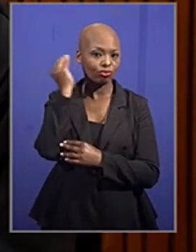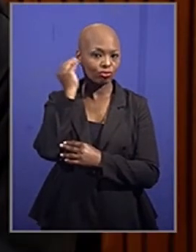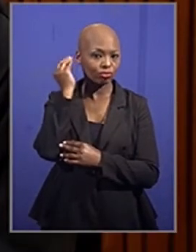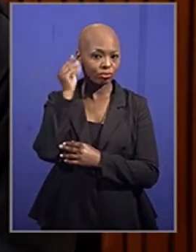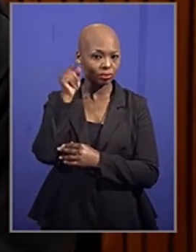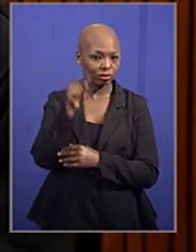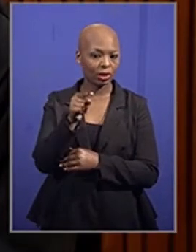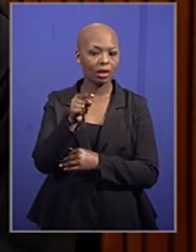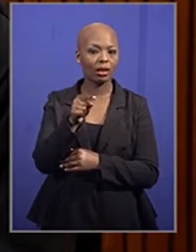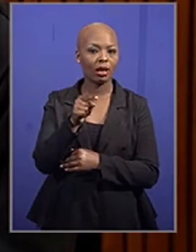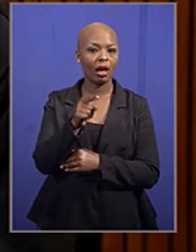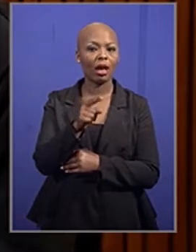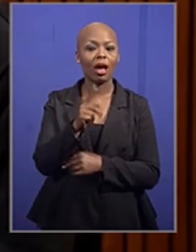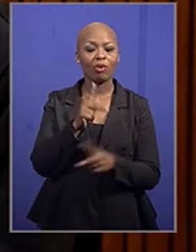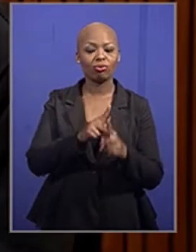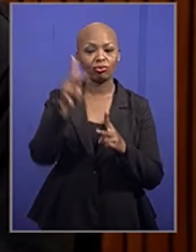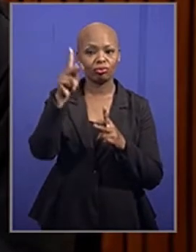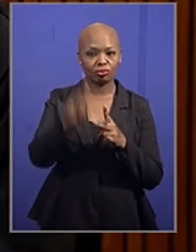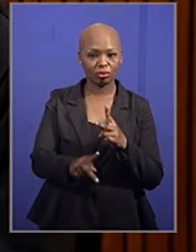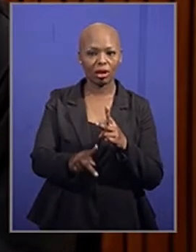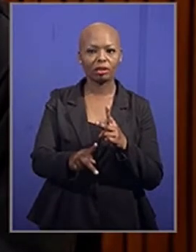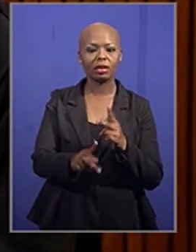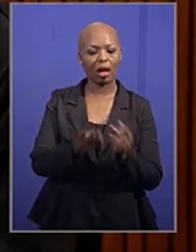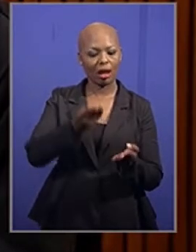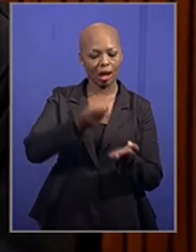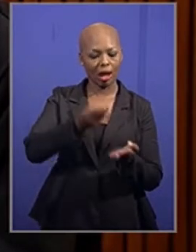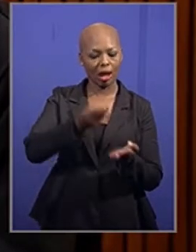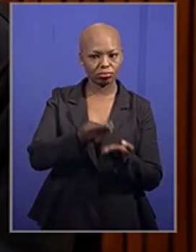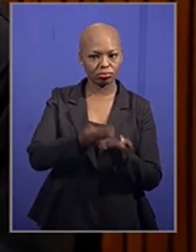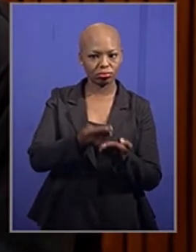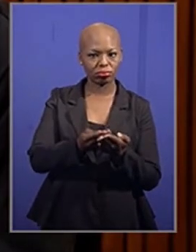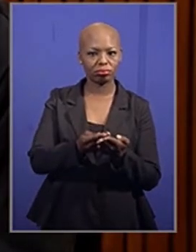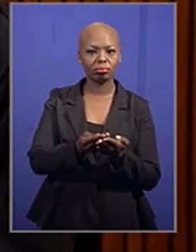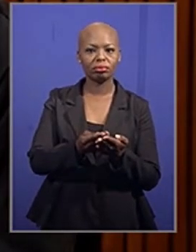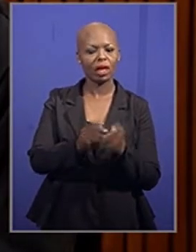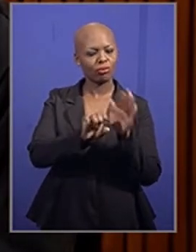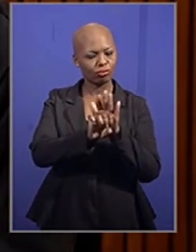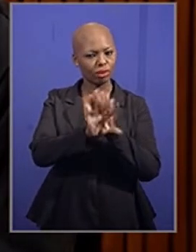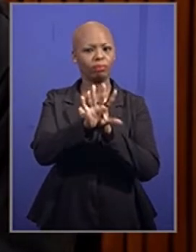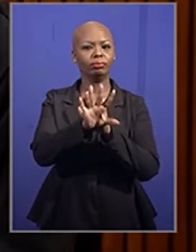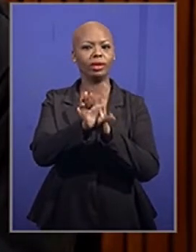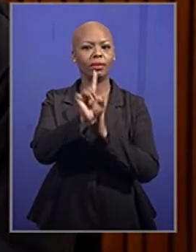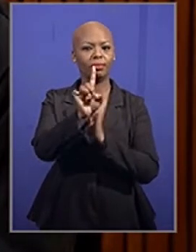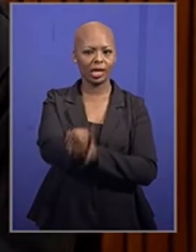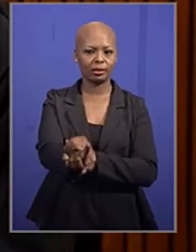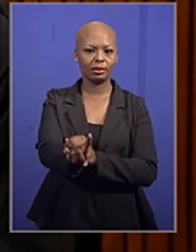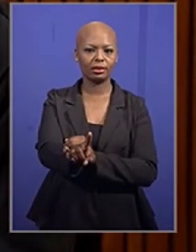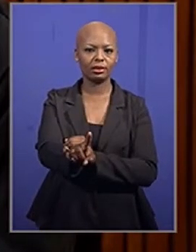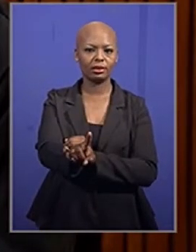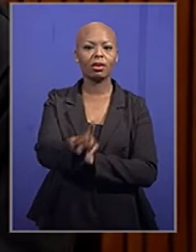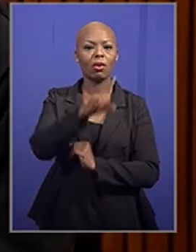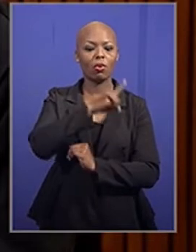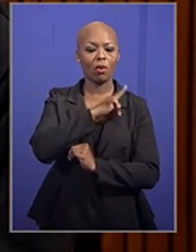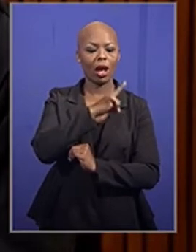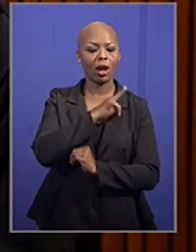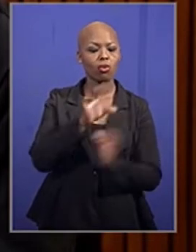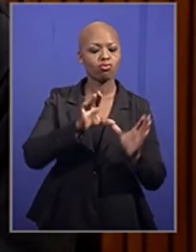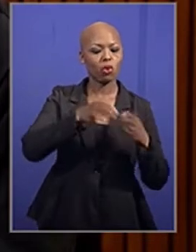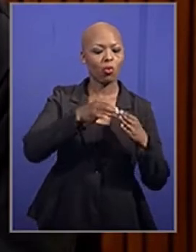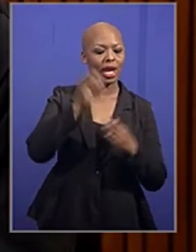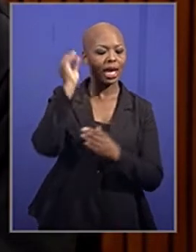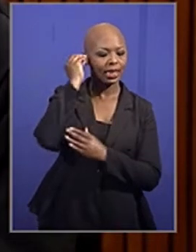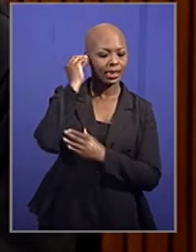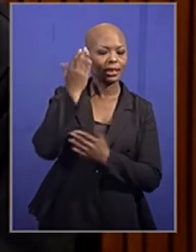submit should be made available in the public interest so that interest groups can analyze the